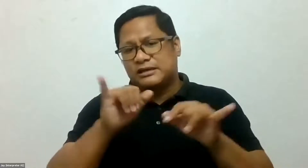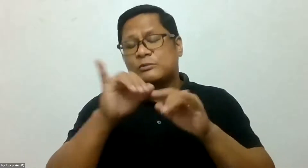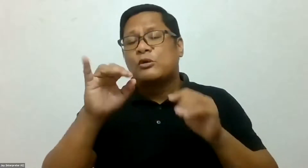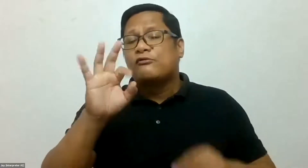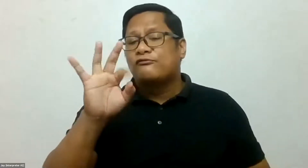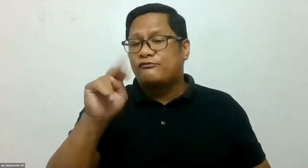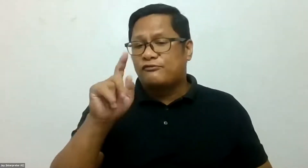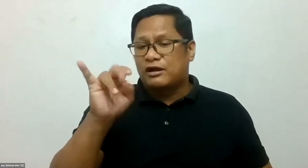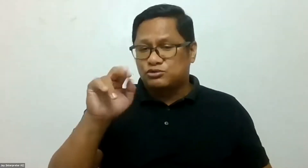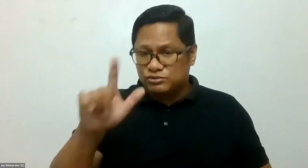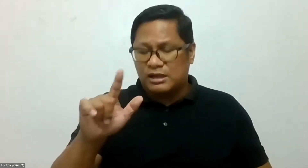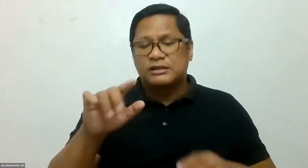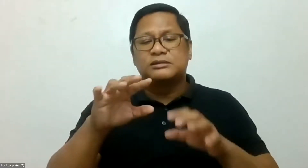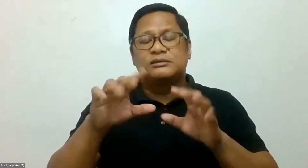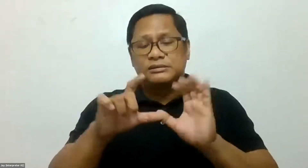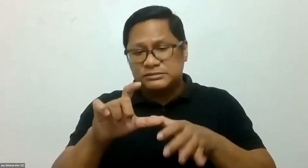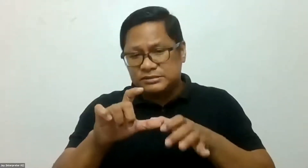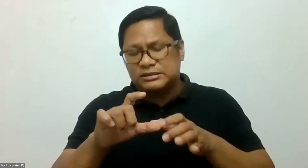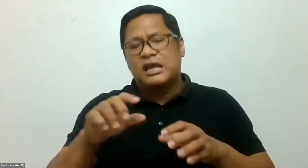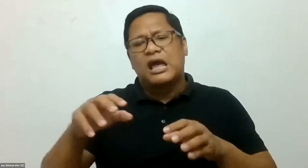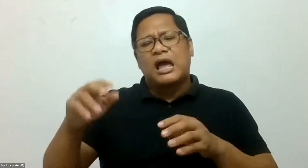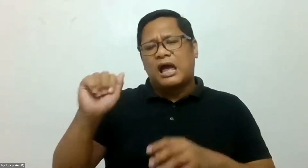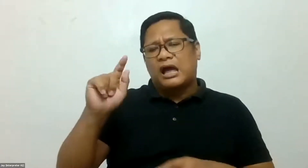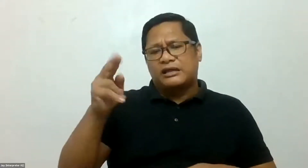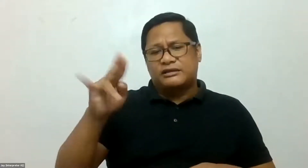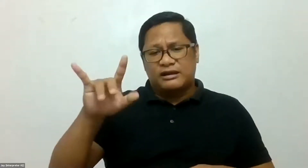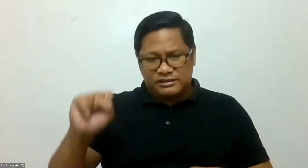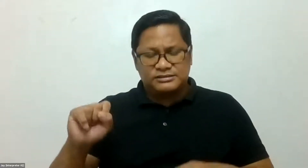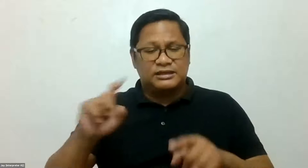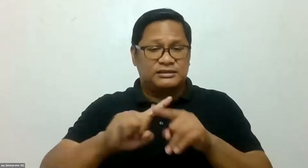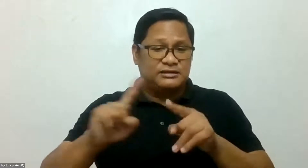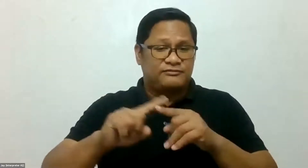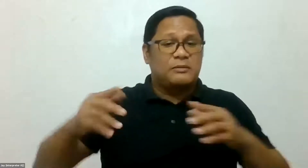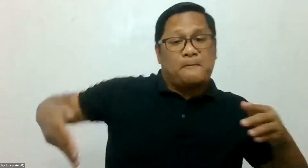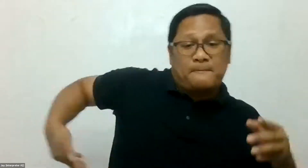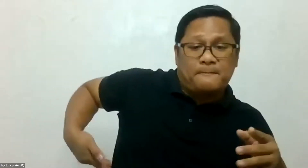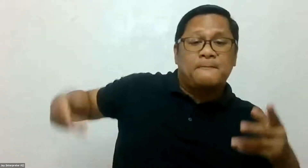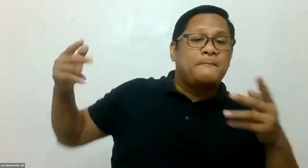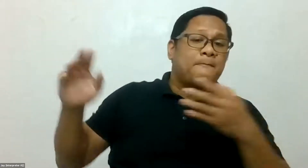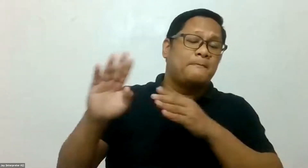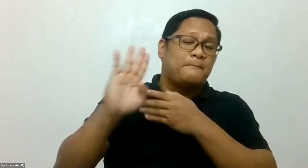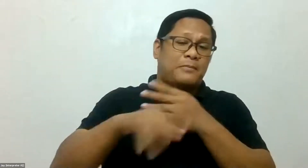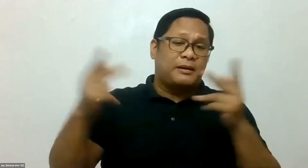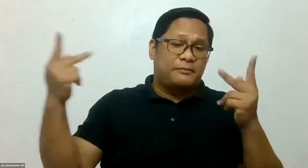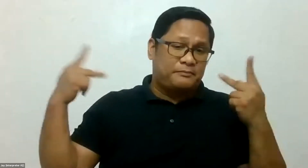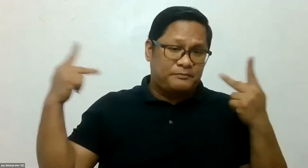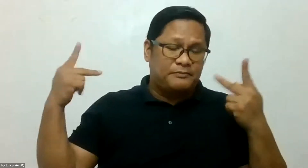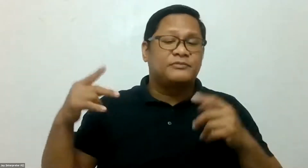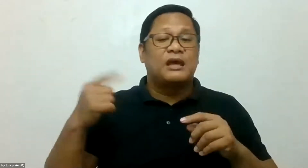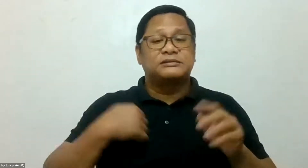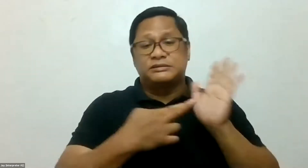as arthritis, rheumatism, and chronic back pain. As a representative of the senior